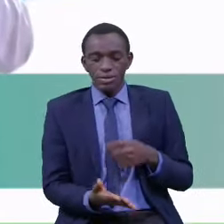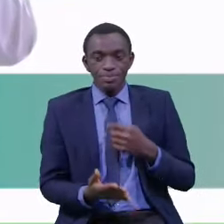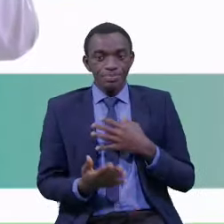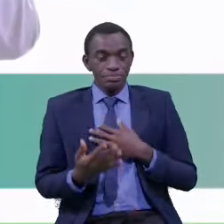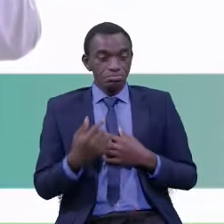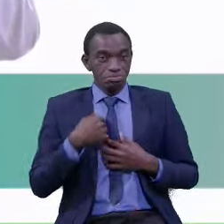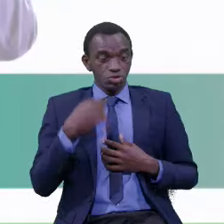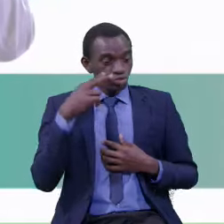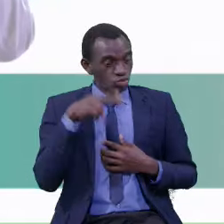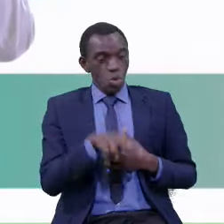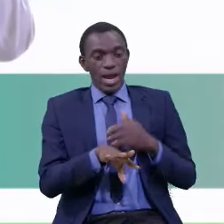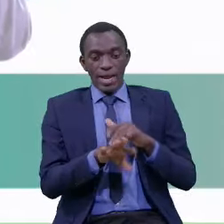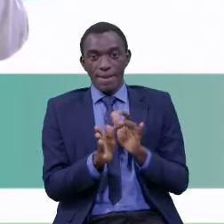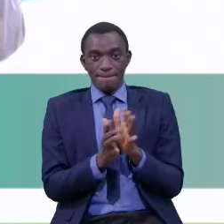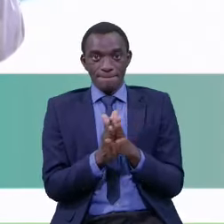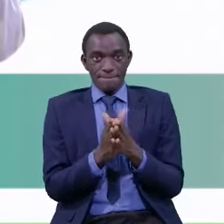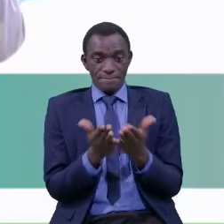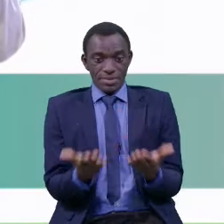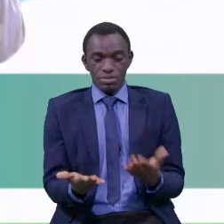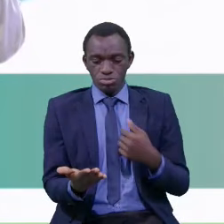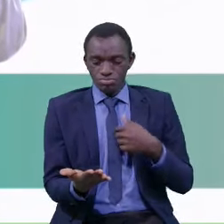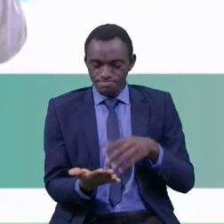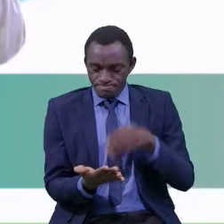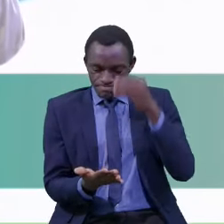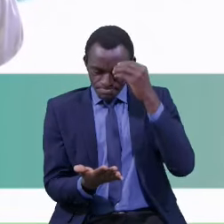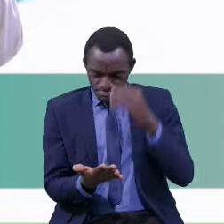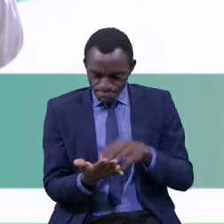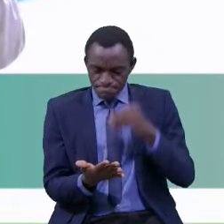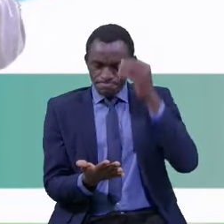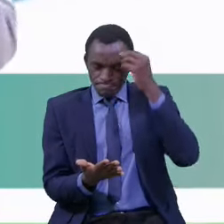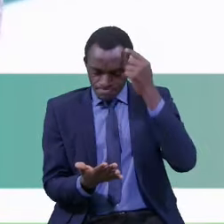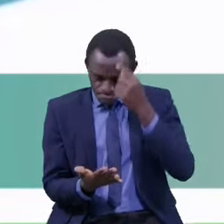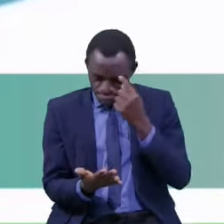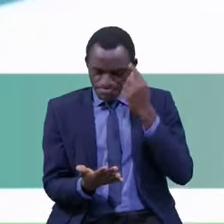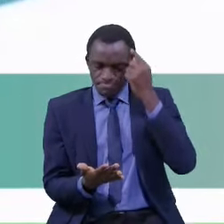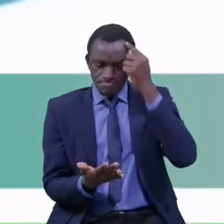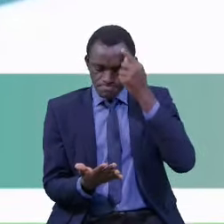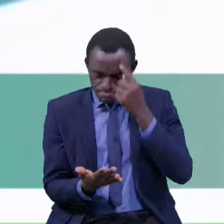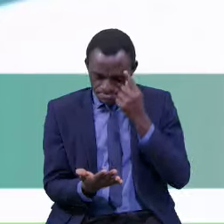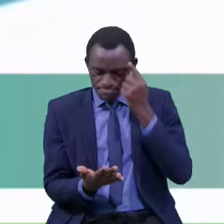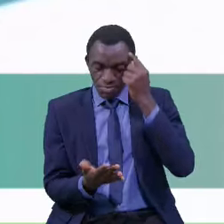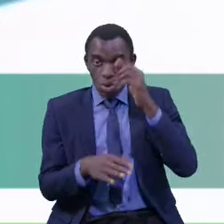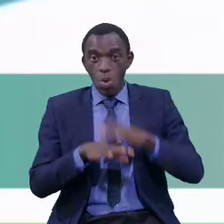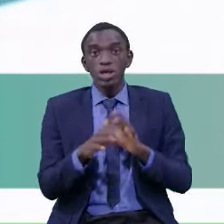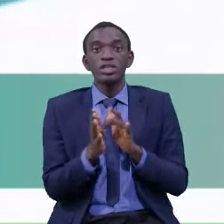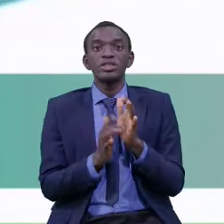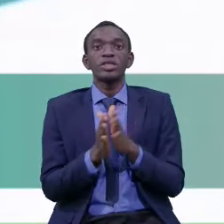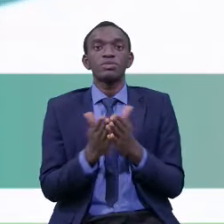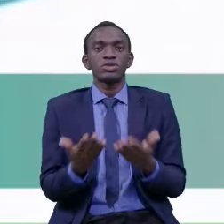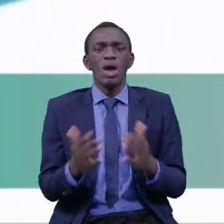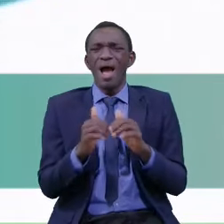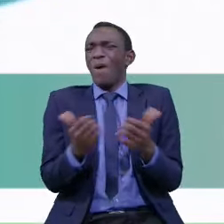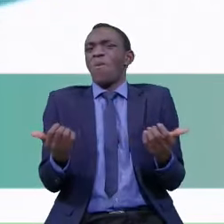scripture and meditate on that scripture. How do I meditate on the scripture? One,